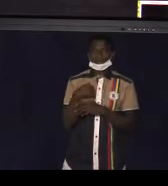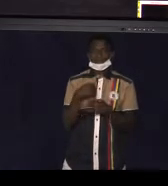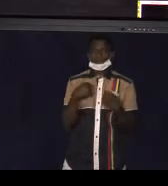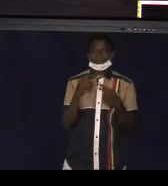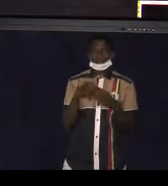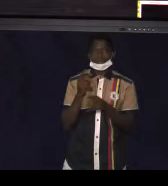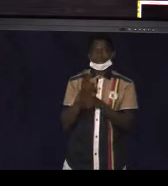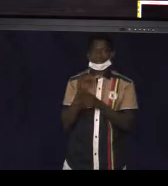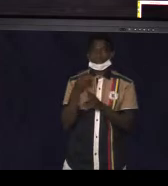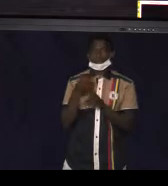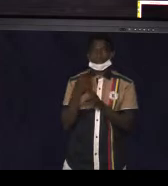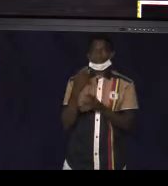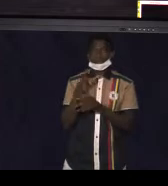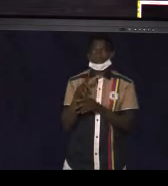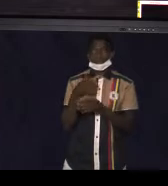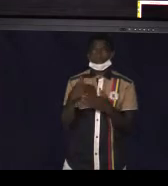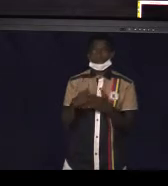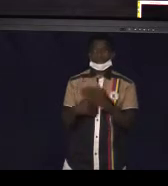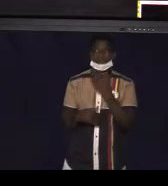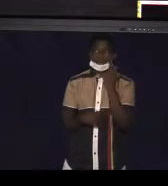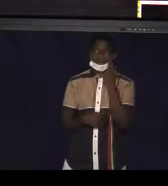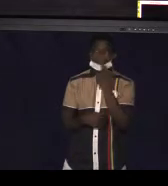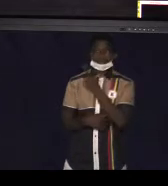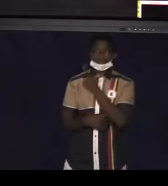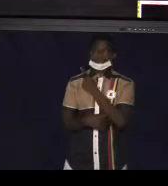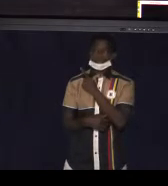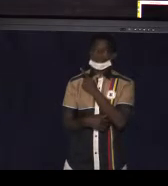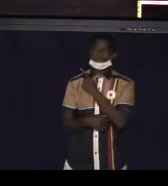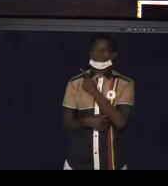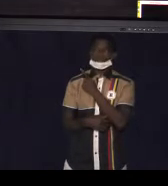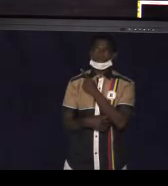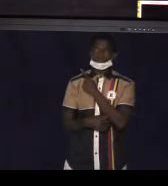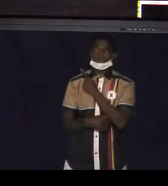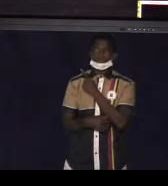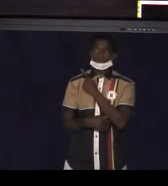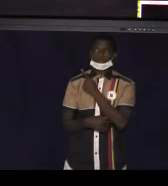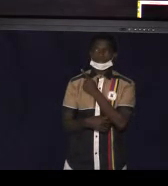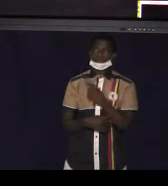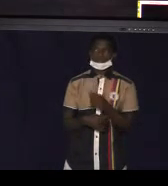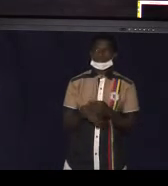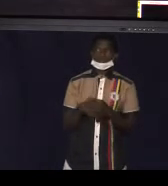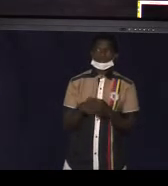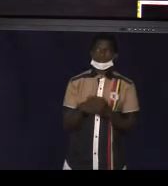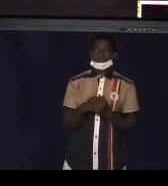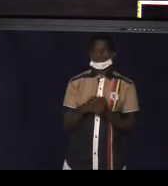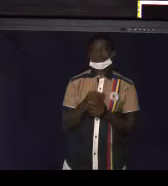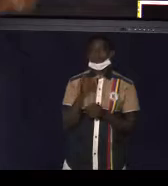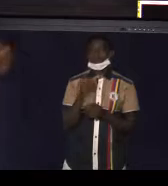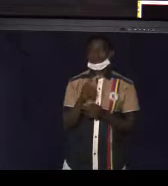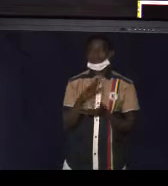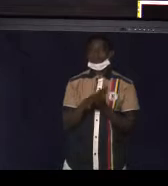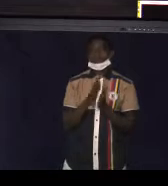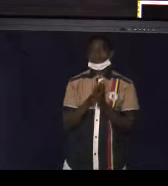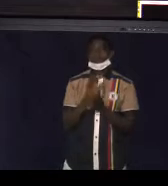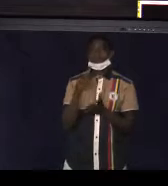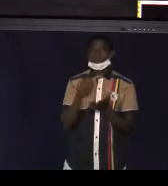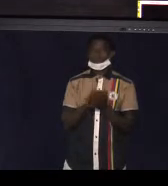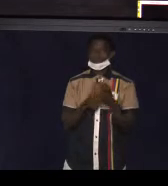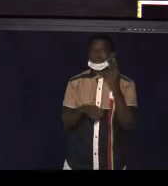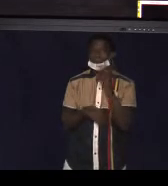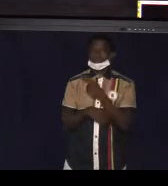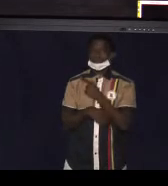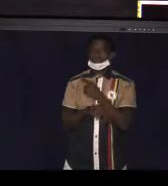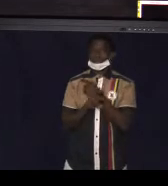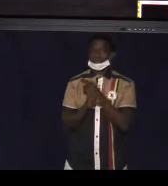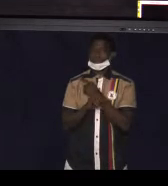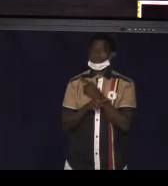borrow 1 from the liter side, and we're left with 1 liter. and this one becomes